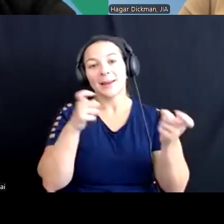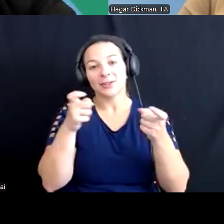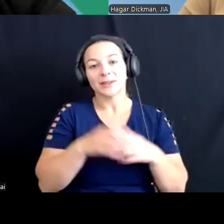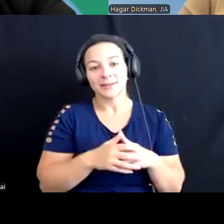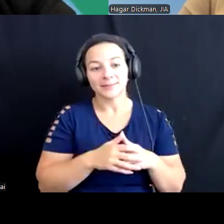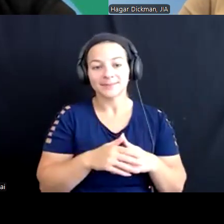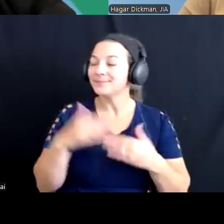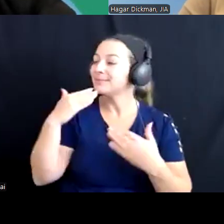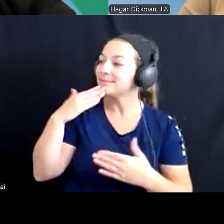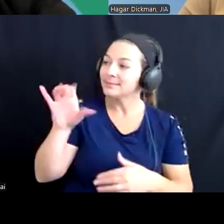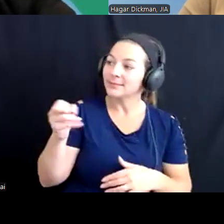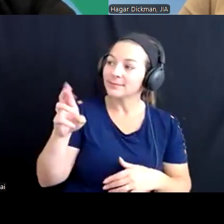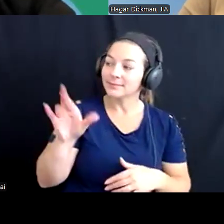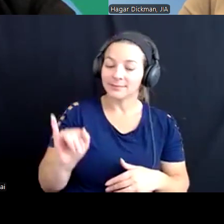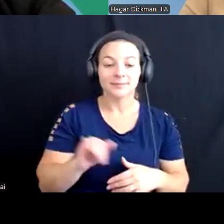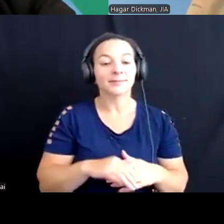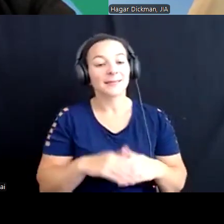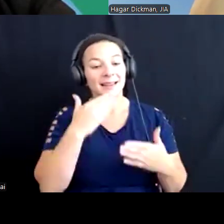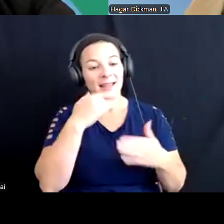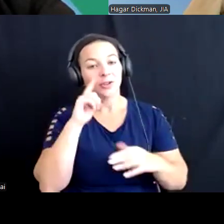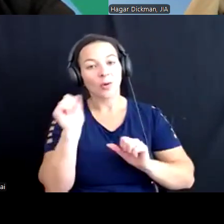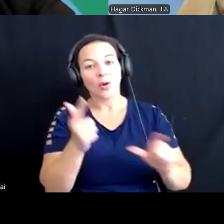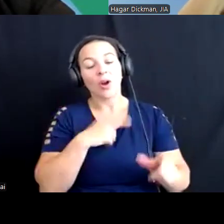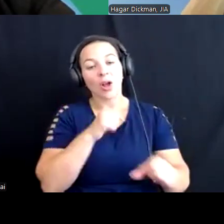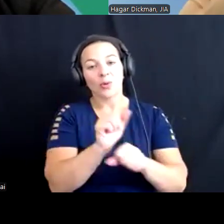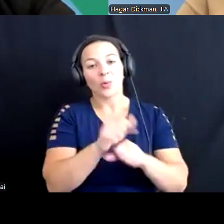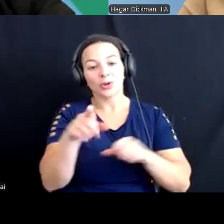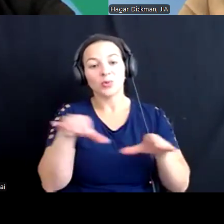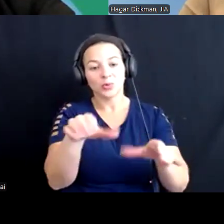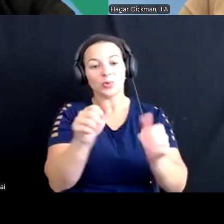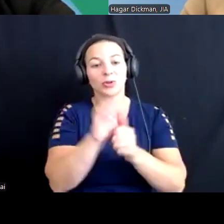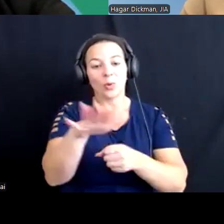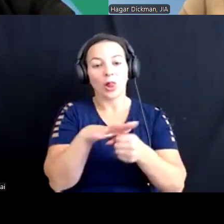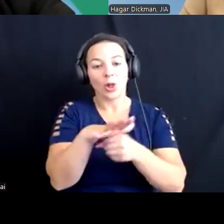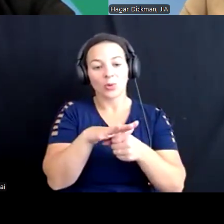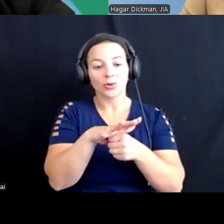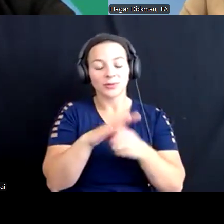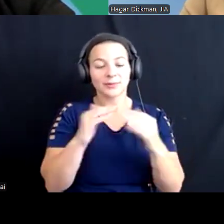Thank you, Sherry. And thank you for all the work you do at the local level to